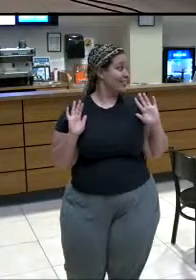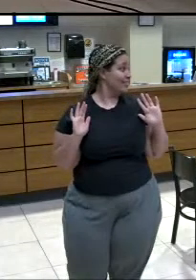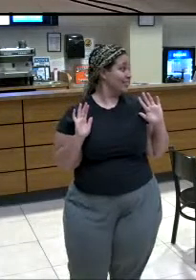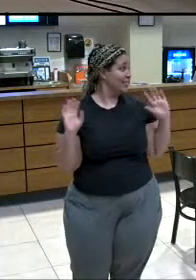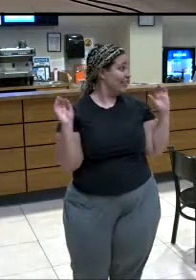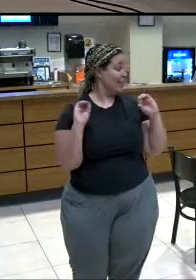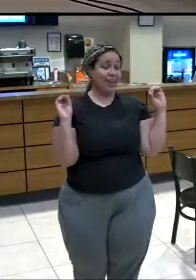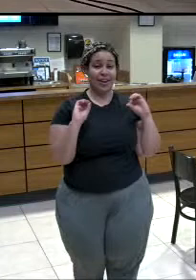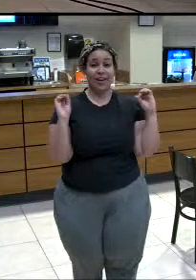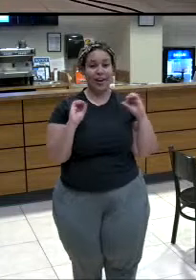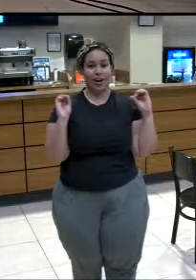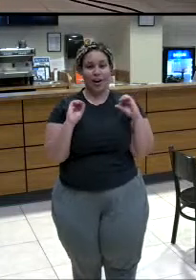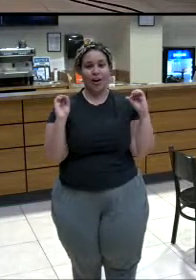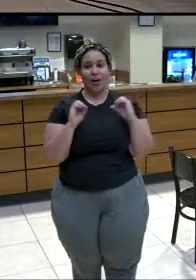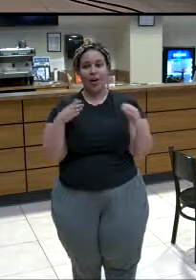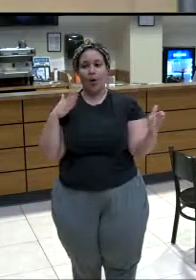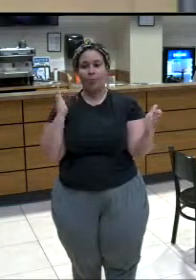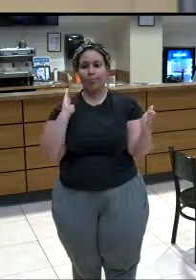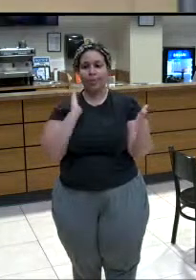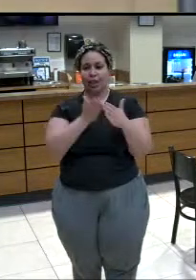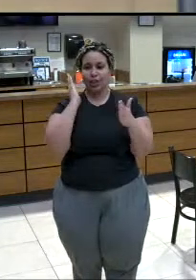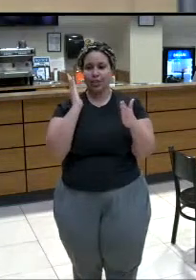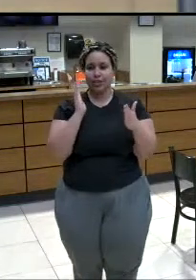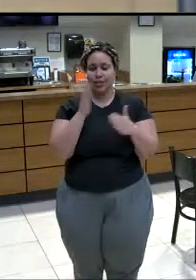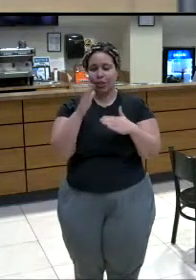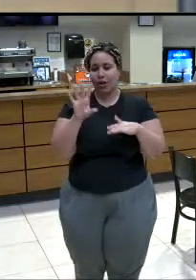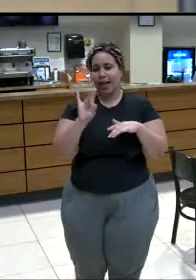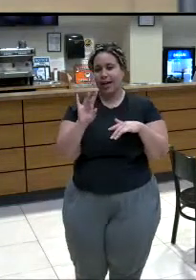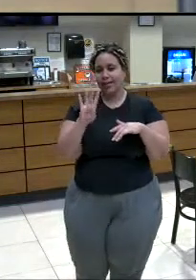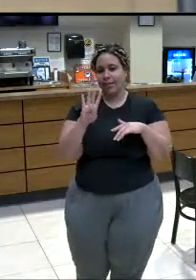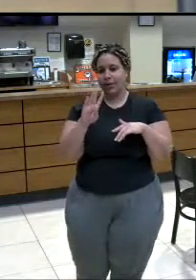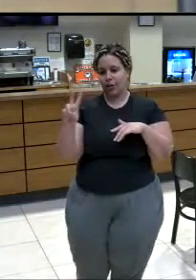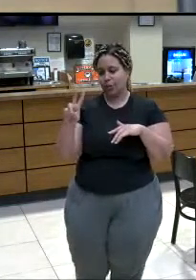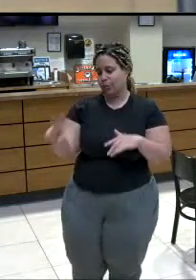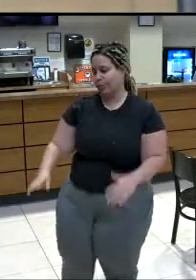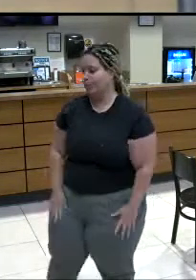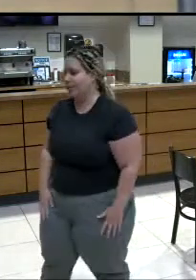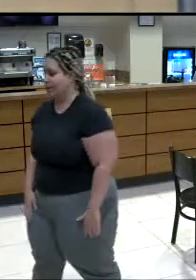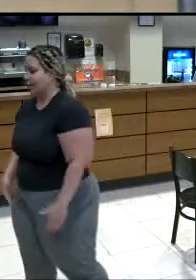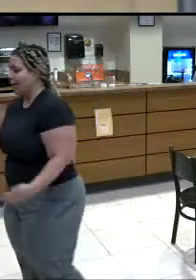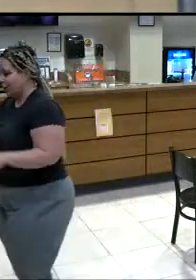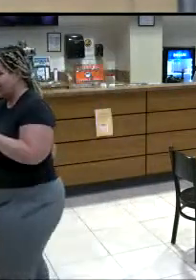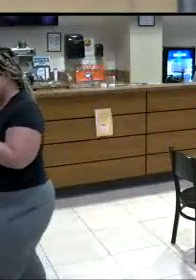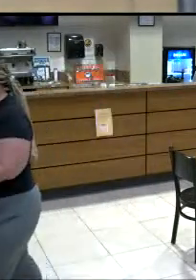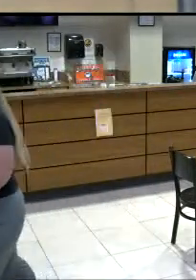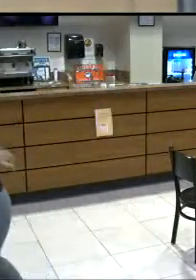no objections, we are adjourned at 8:42. Have a